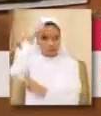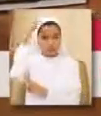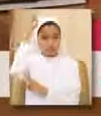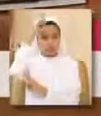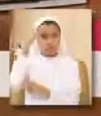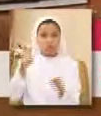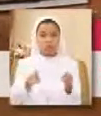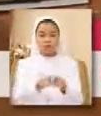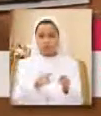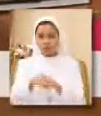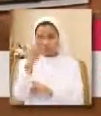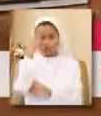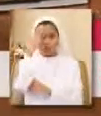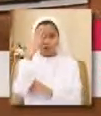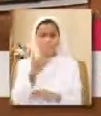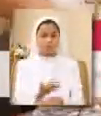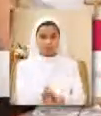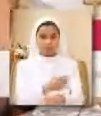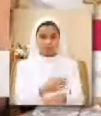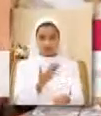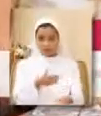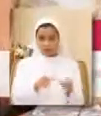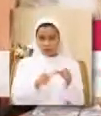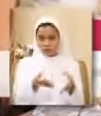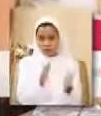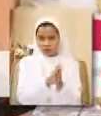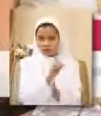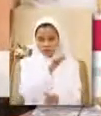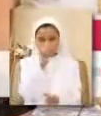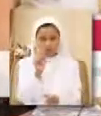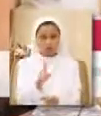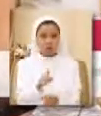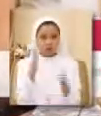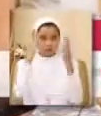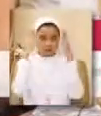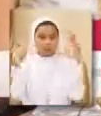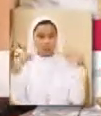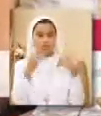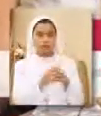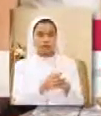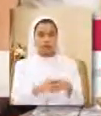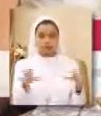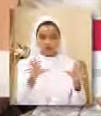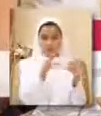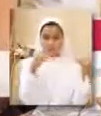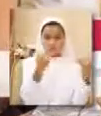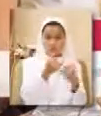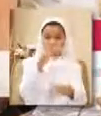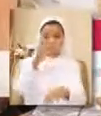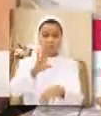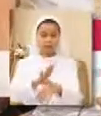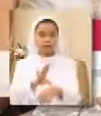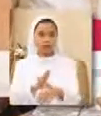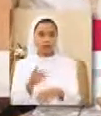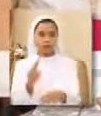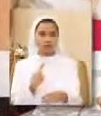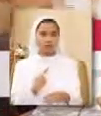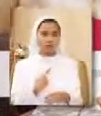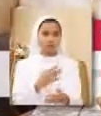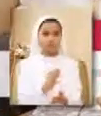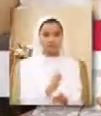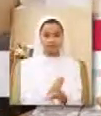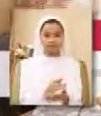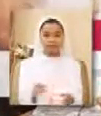Huh? But you know, before we continue asking sisters some questions and getting to know her and her congregation, let's have a